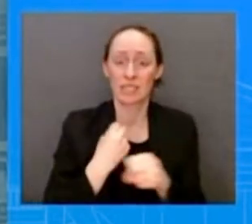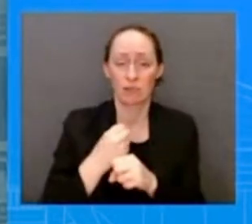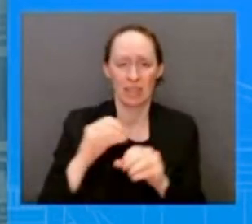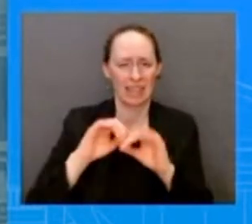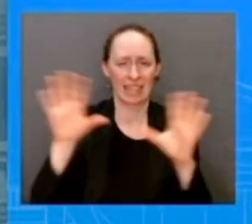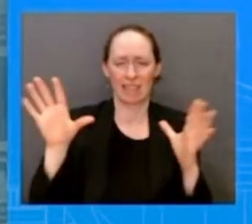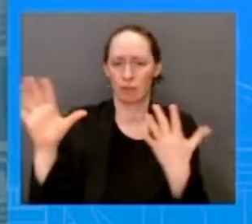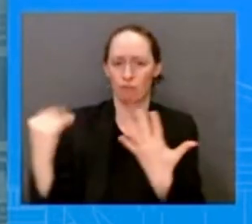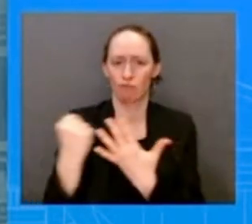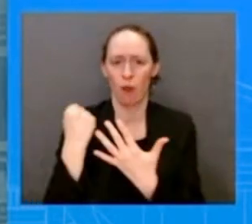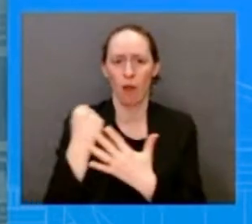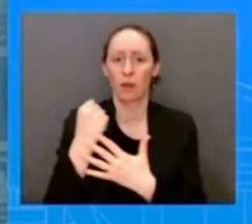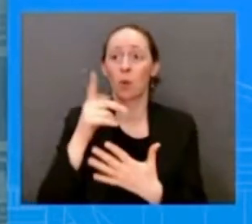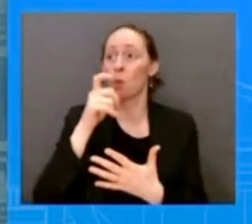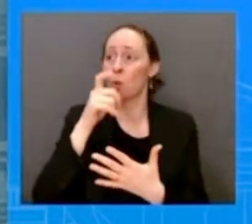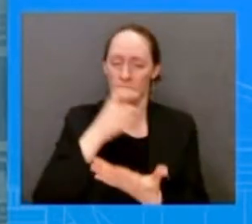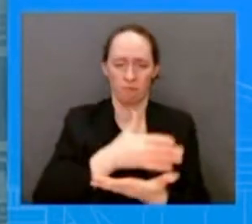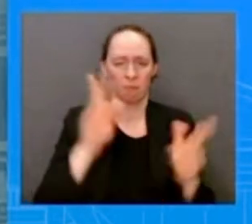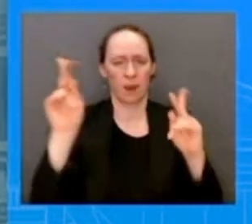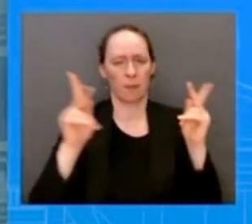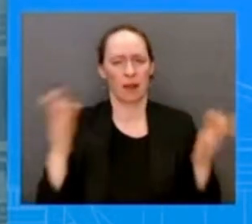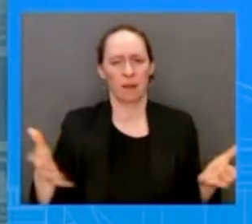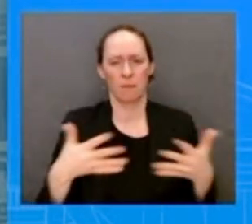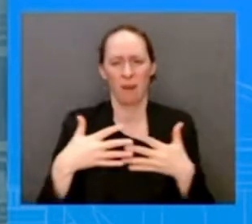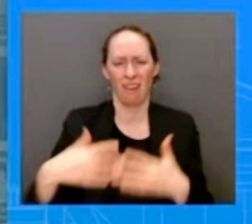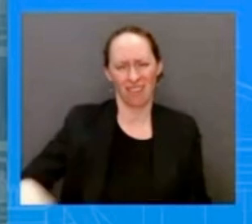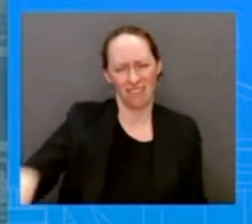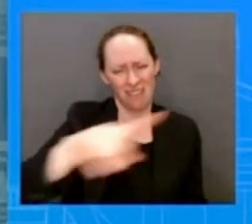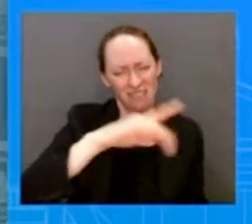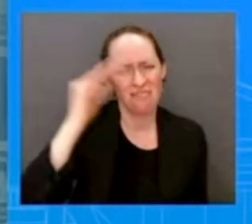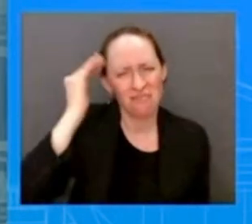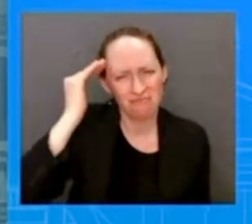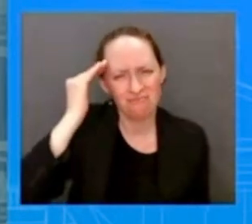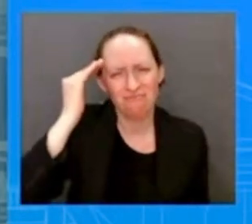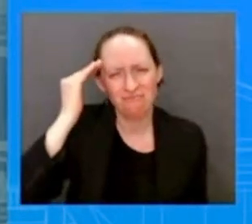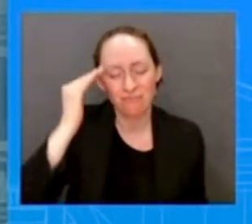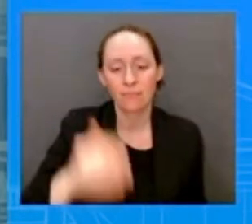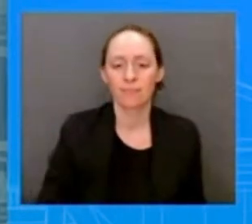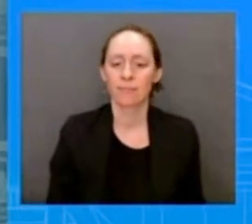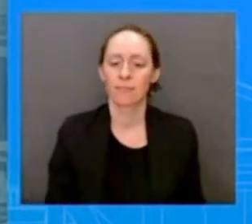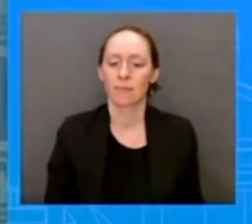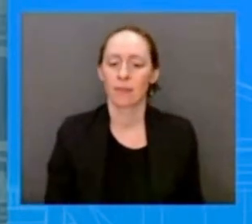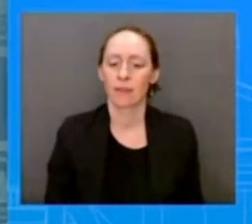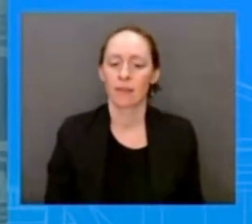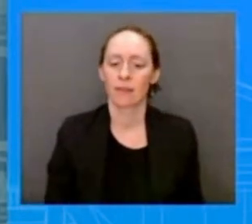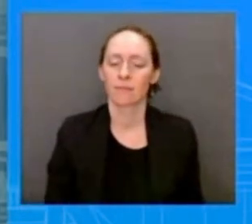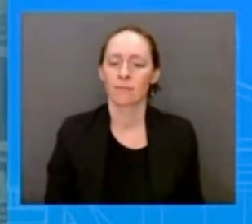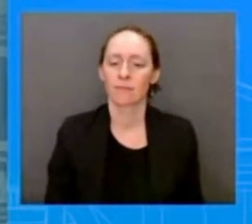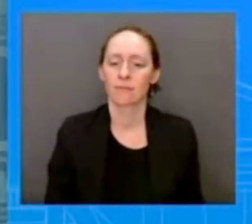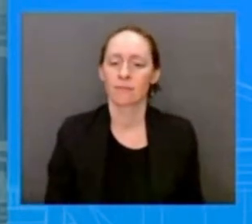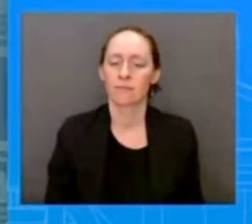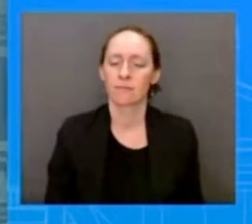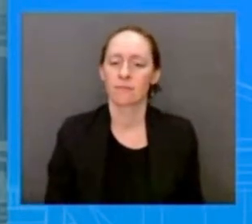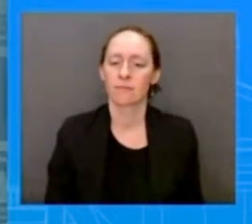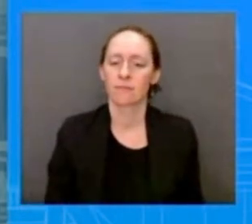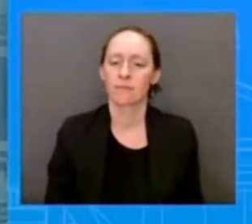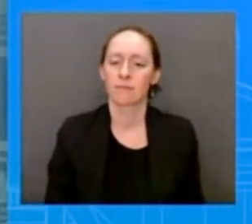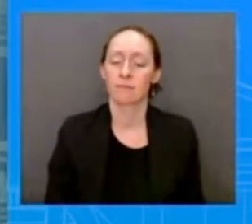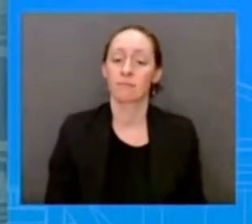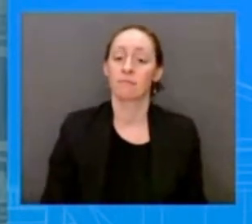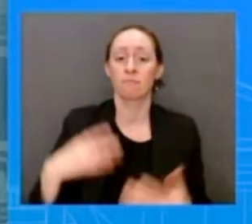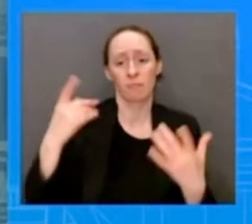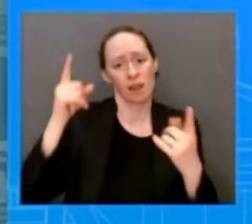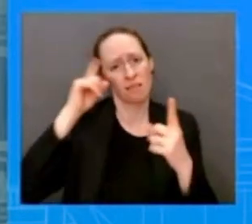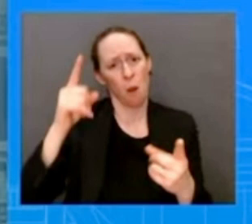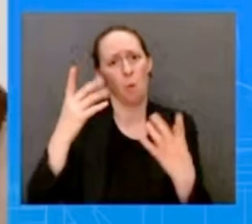he's putting, in this case, the safety of the people of D.C. first, and he is always going to do that. Let me ask